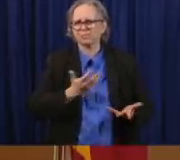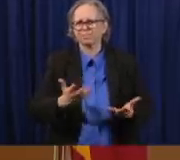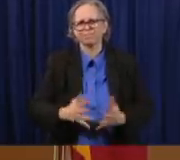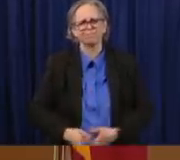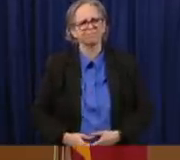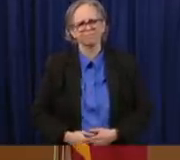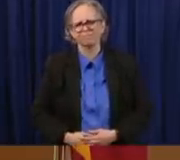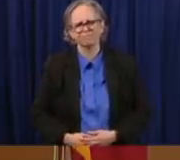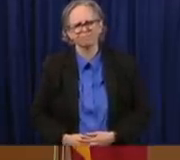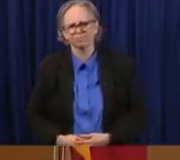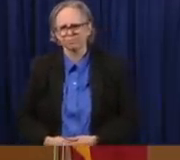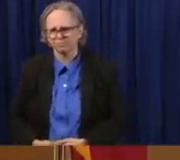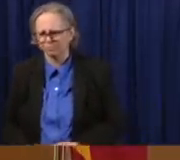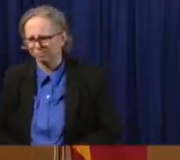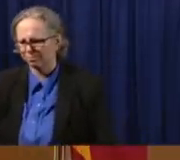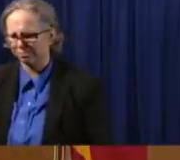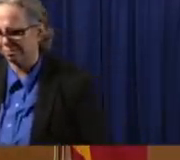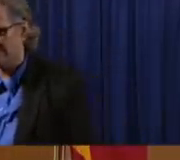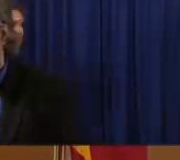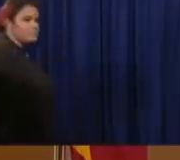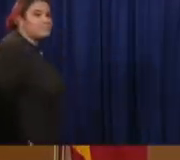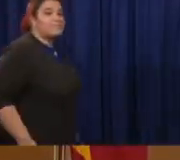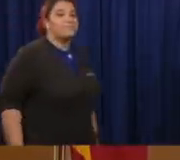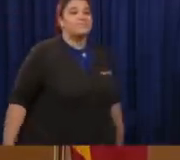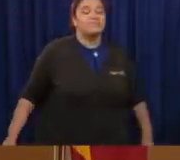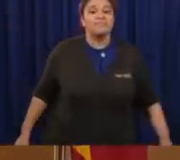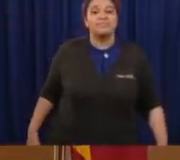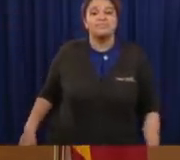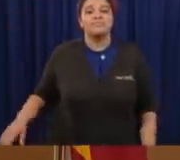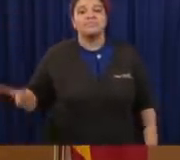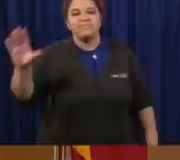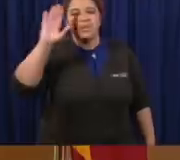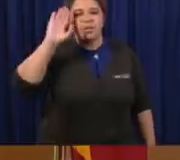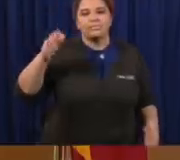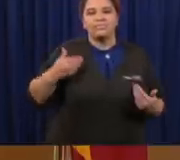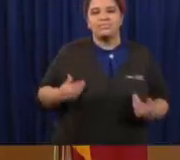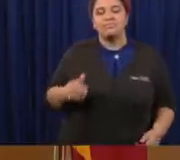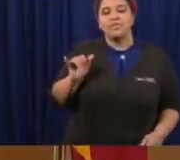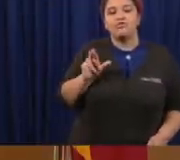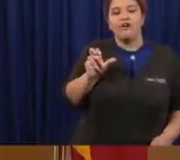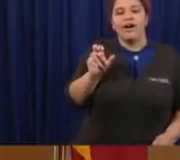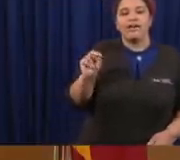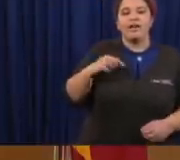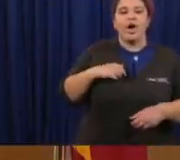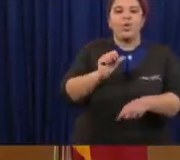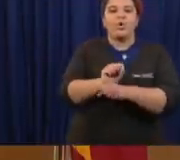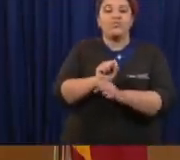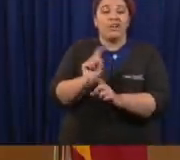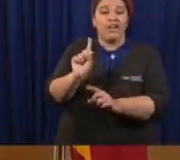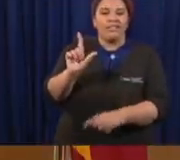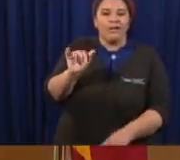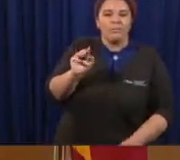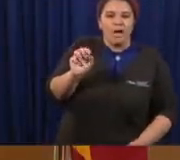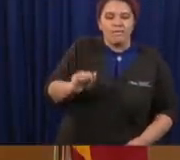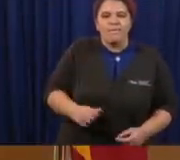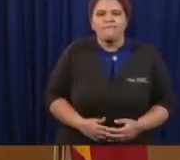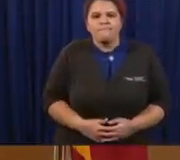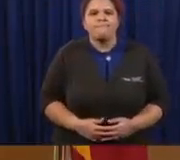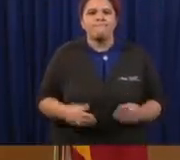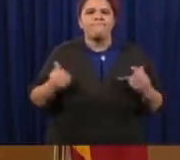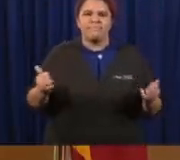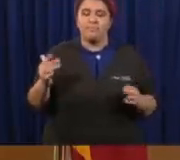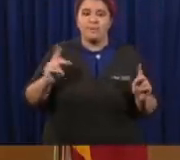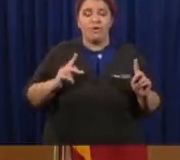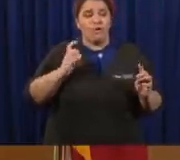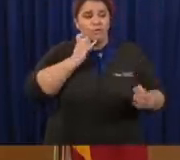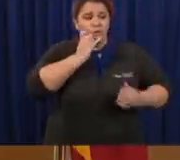Hi, Governor. Aron Hammy with WLIO in Lima. You had mentioned you've gotten a lot of calls about wanting to open business